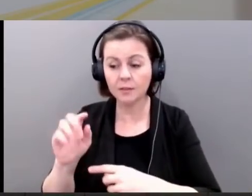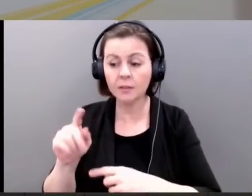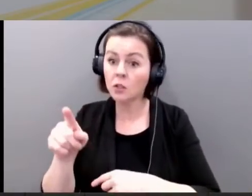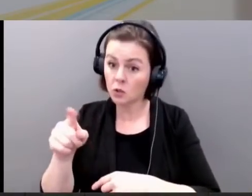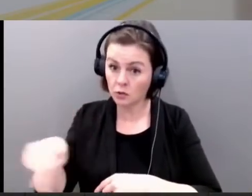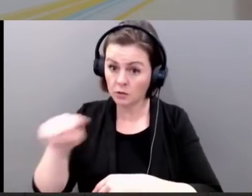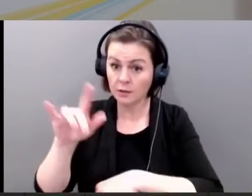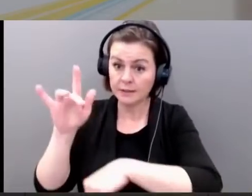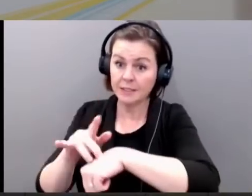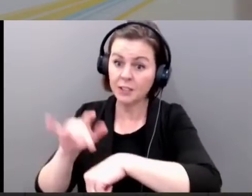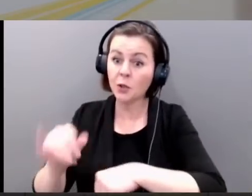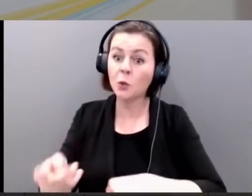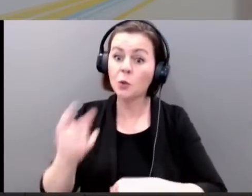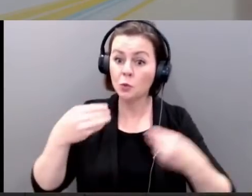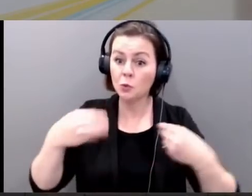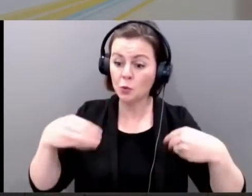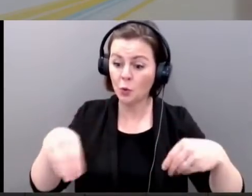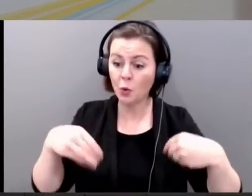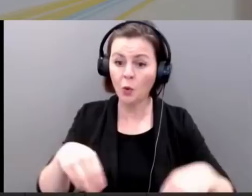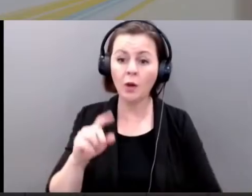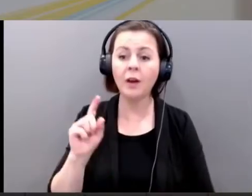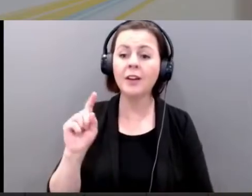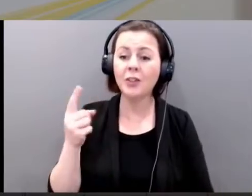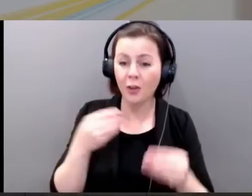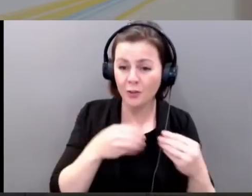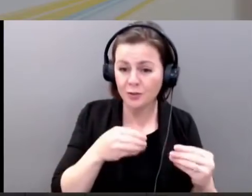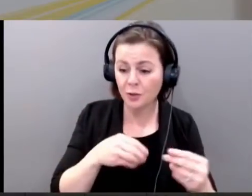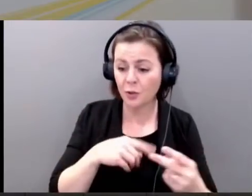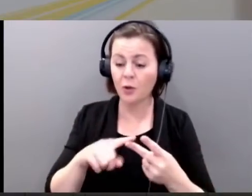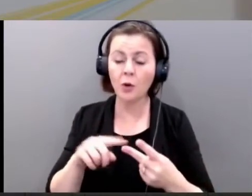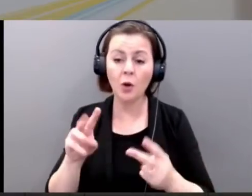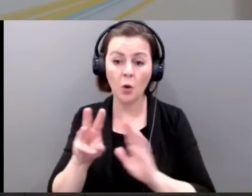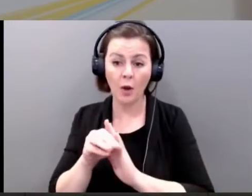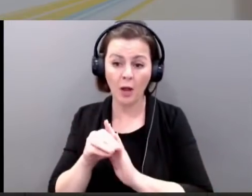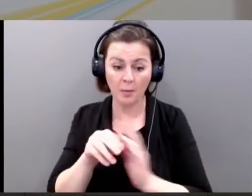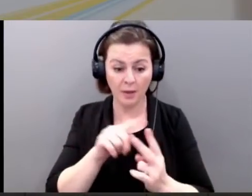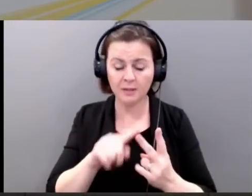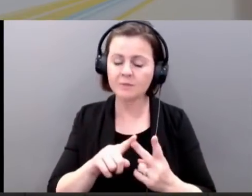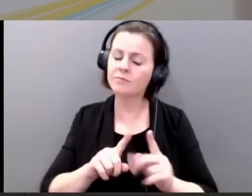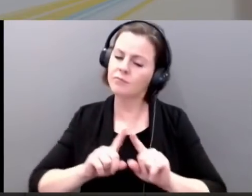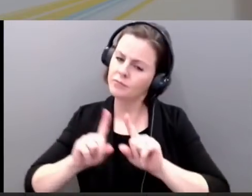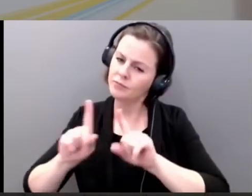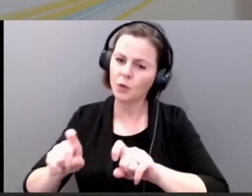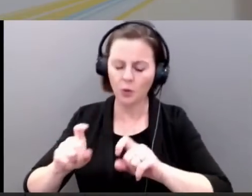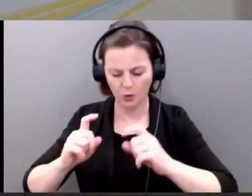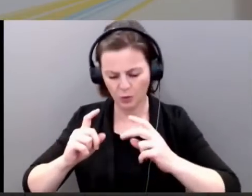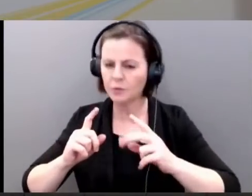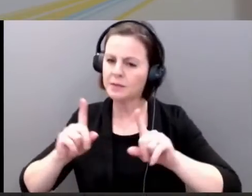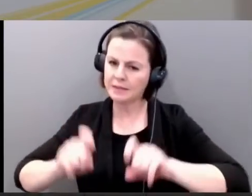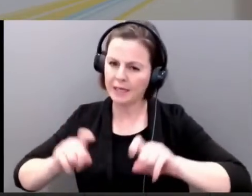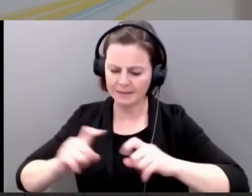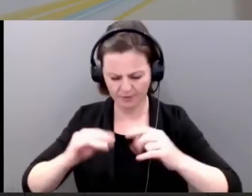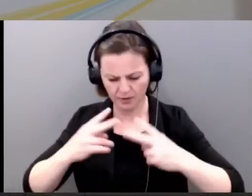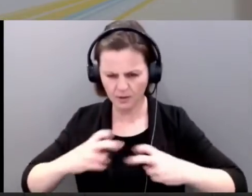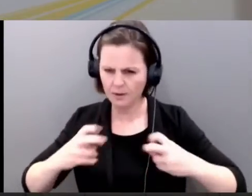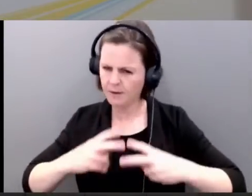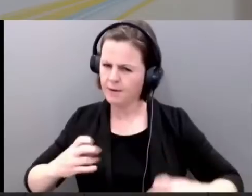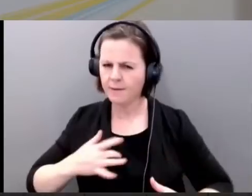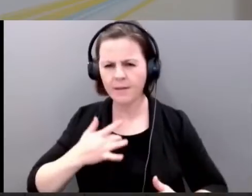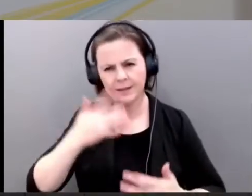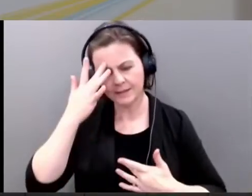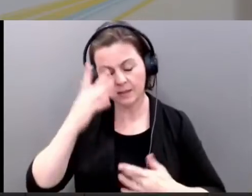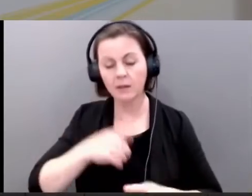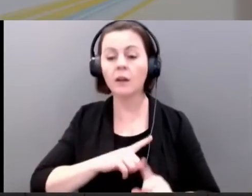for symptoms. And if symptoms occur, please get tested for COVID-19 and self-isolate until the test results are